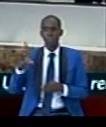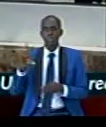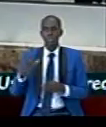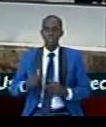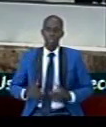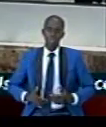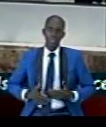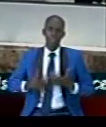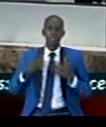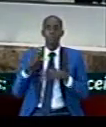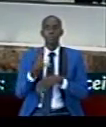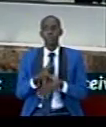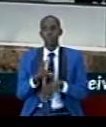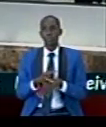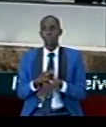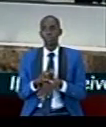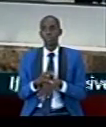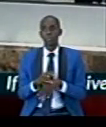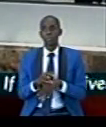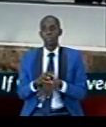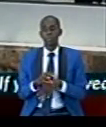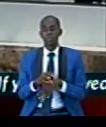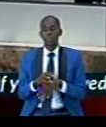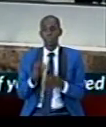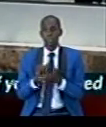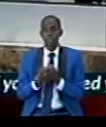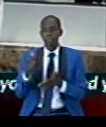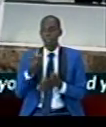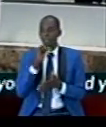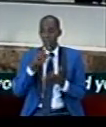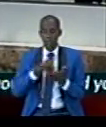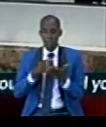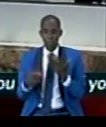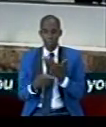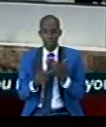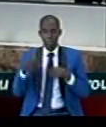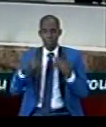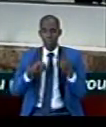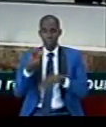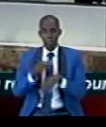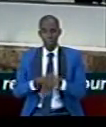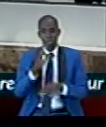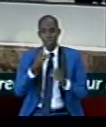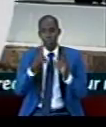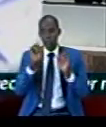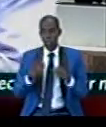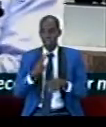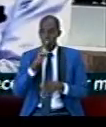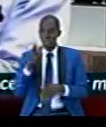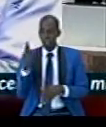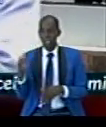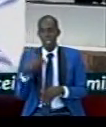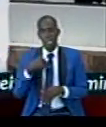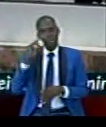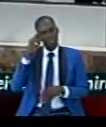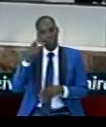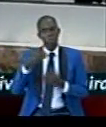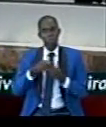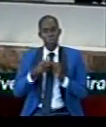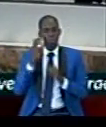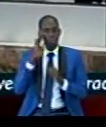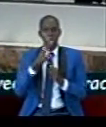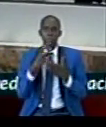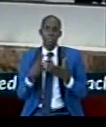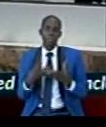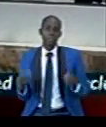The man said there is an ongoing program in Deeper Life Church. If you can be there, I think your problem will be solved.